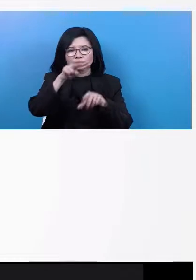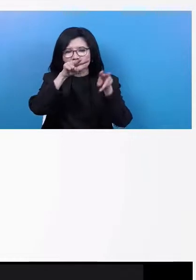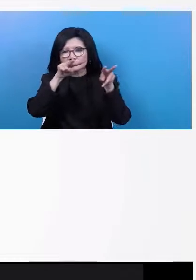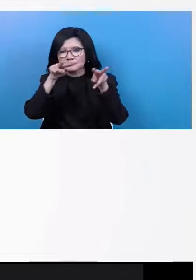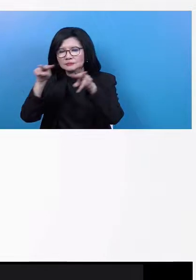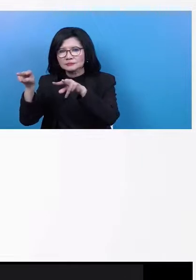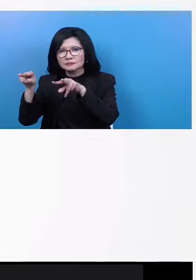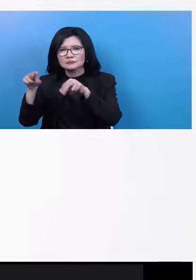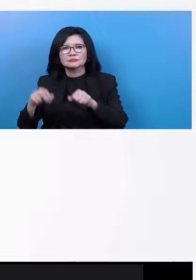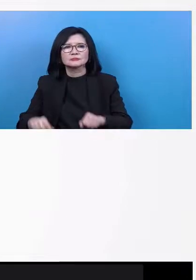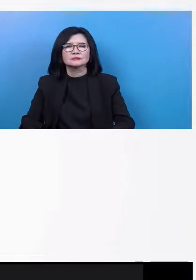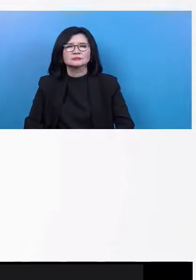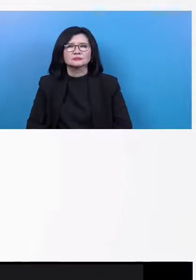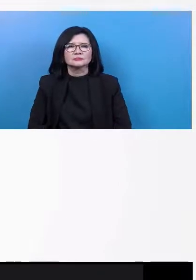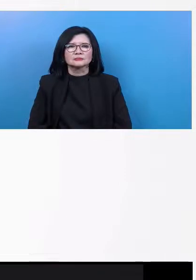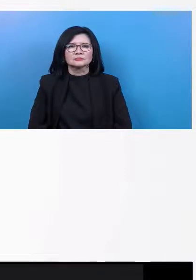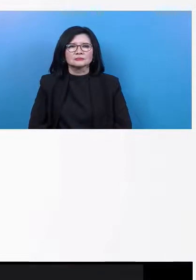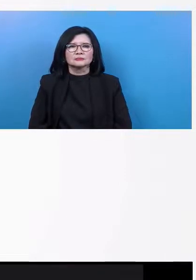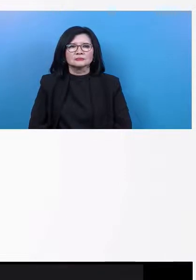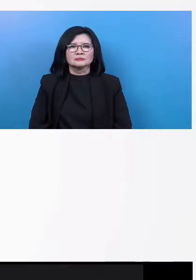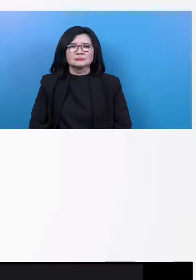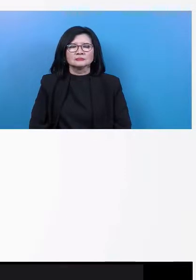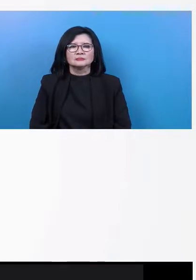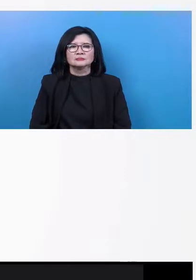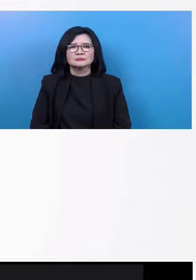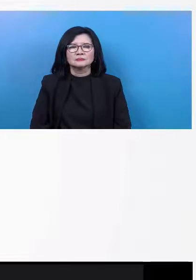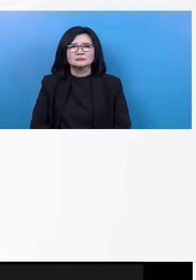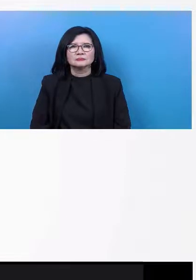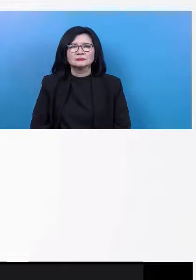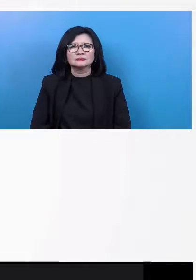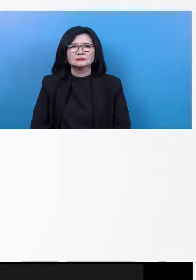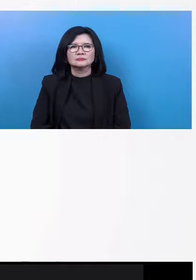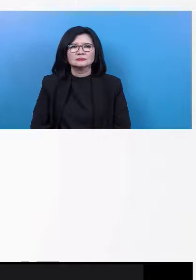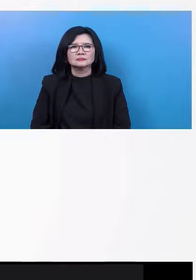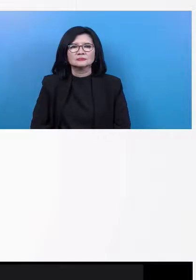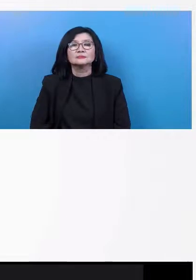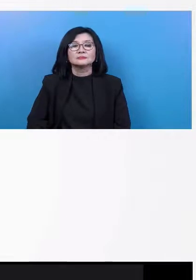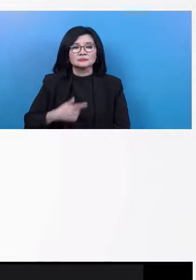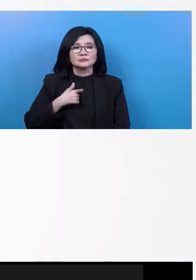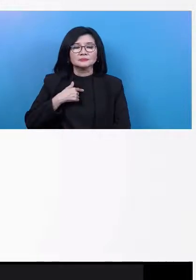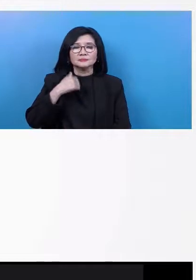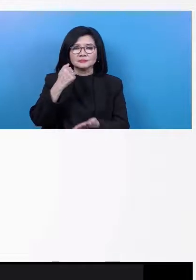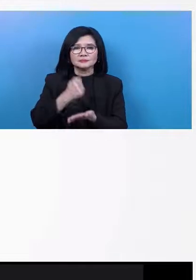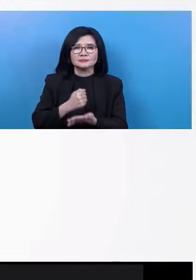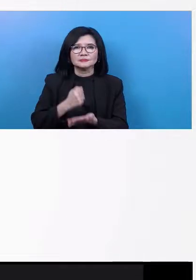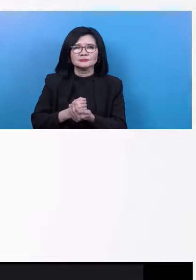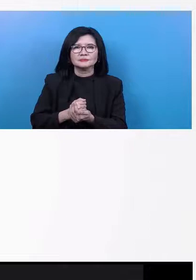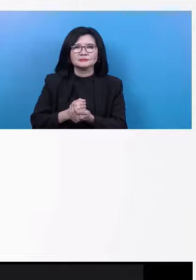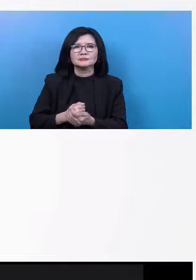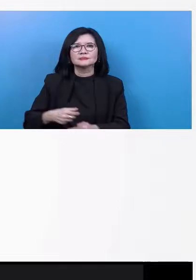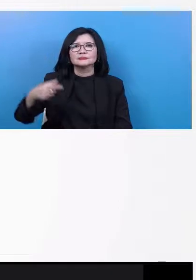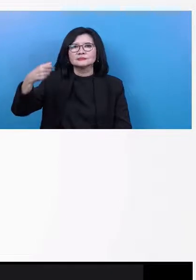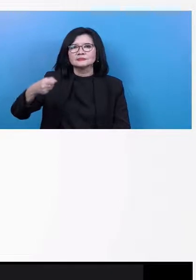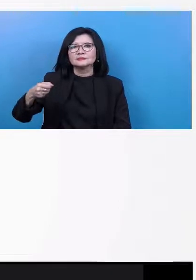bonds. So currently on the green bond side, there is $3 trillion in